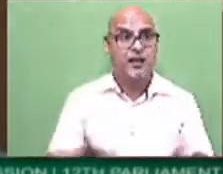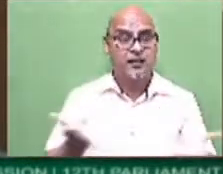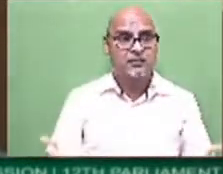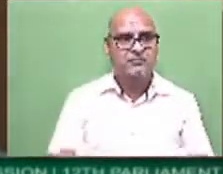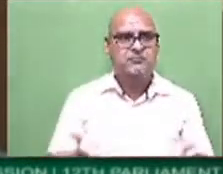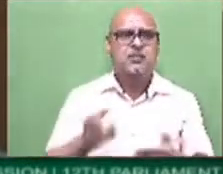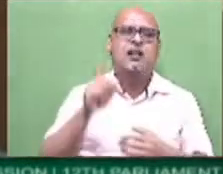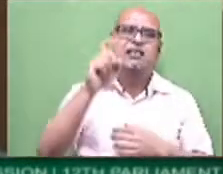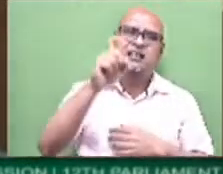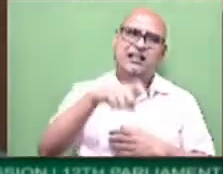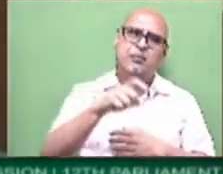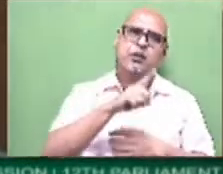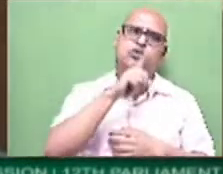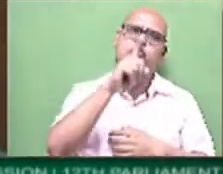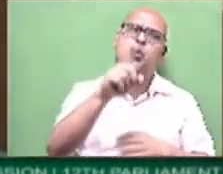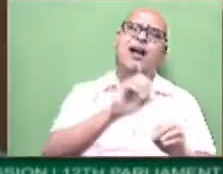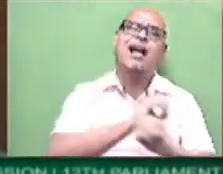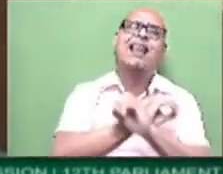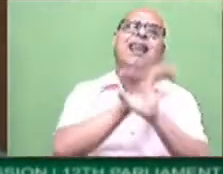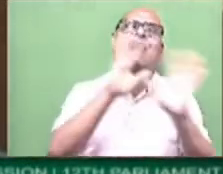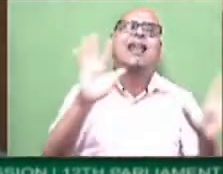offenses.